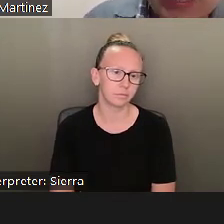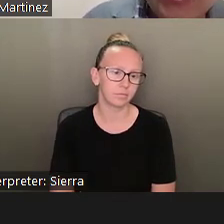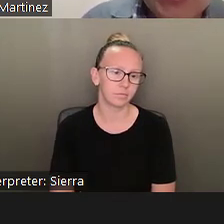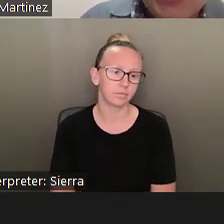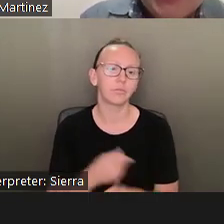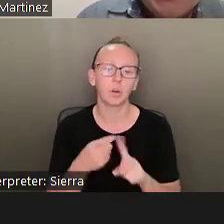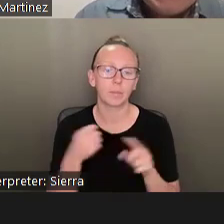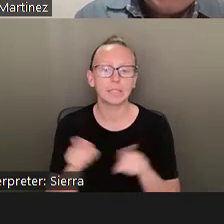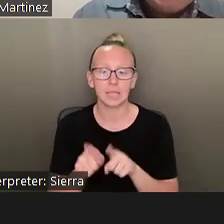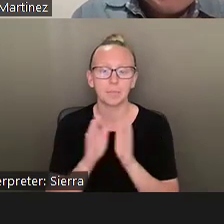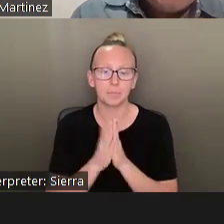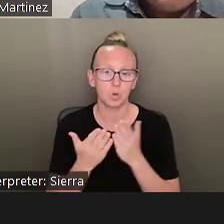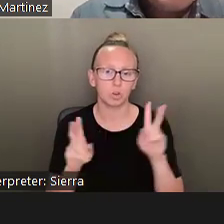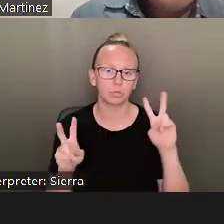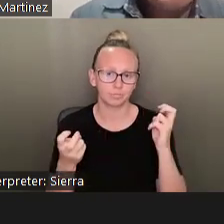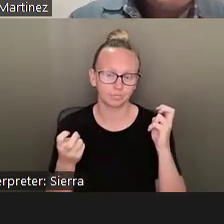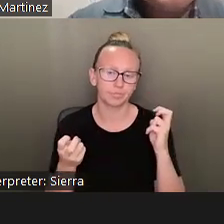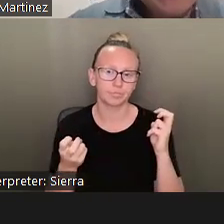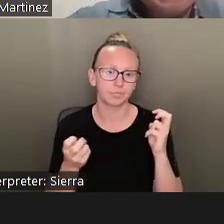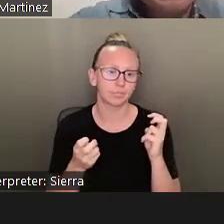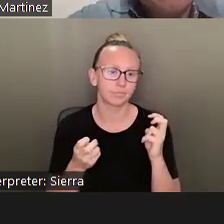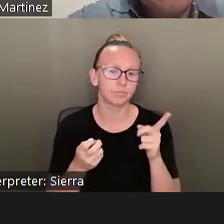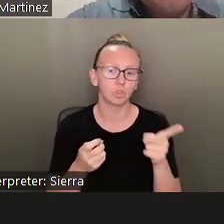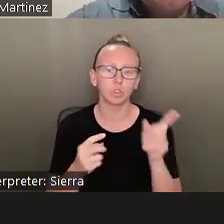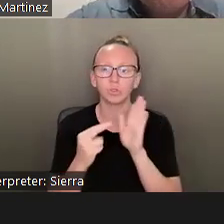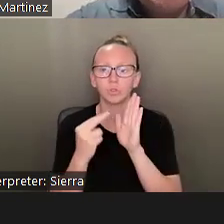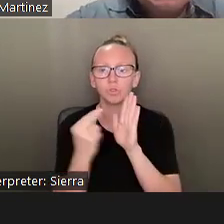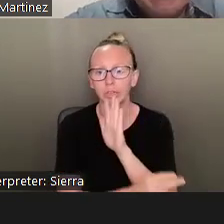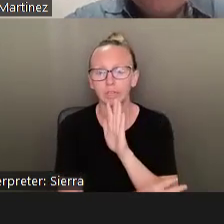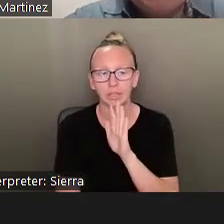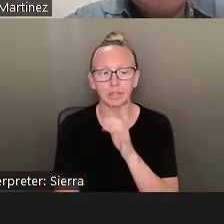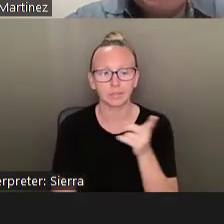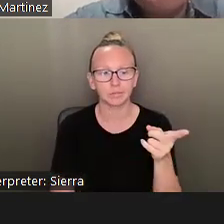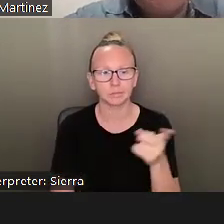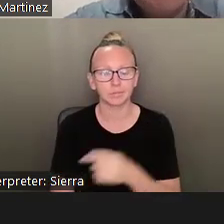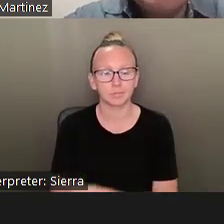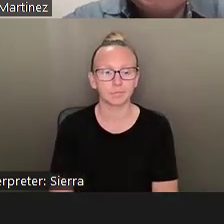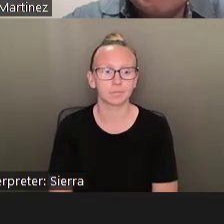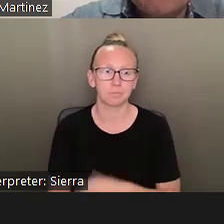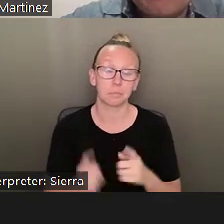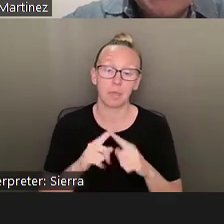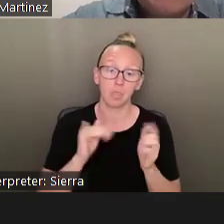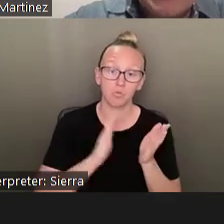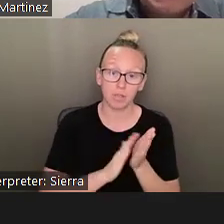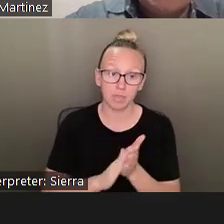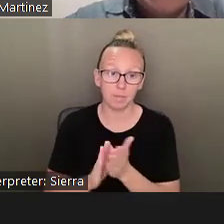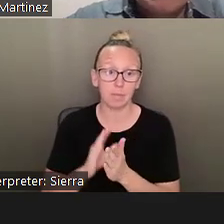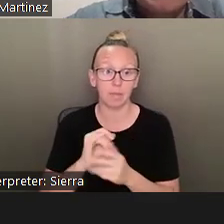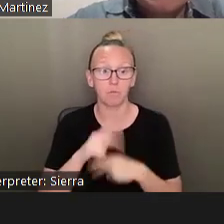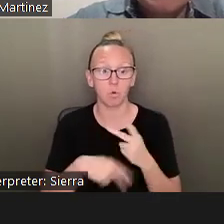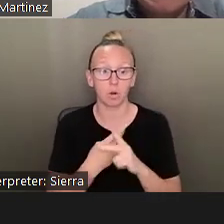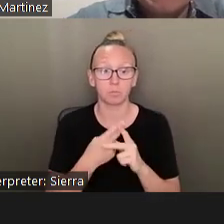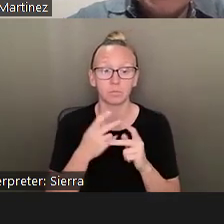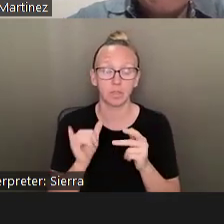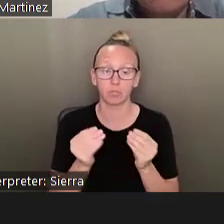of the bed. And it says, but is it that our rhythms and forms disintegrate in the face of